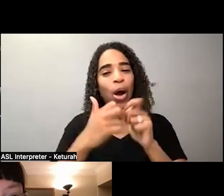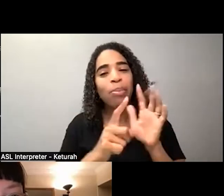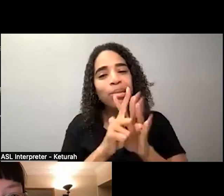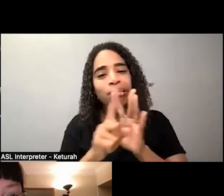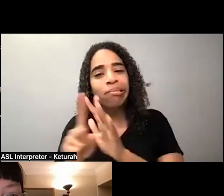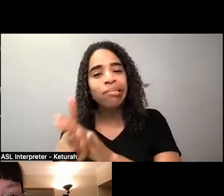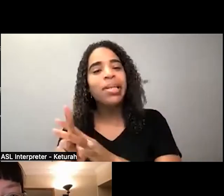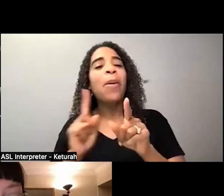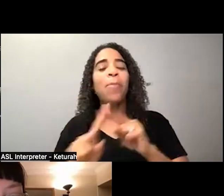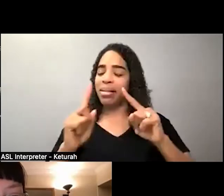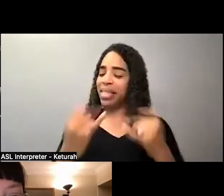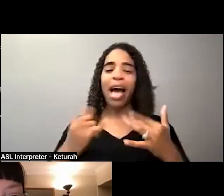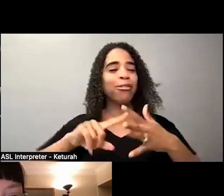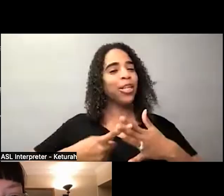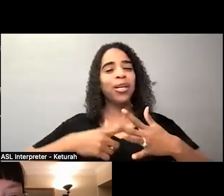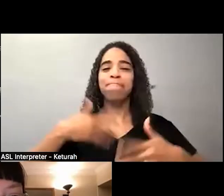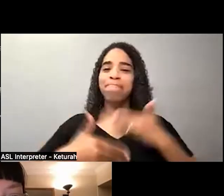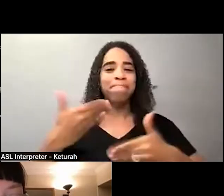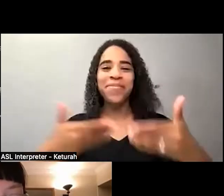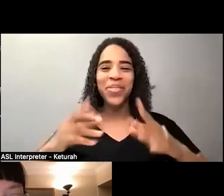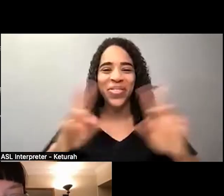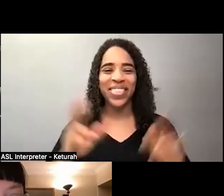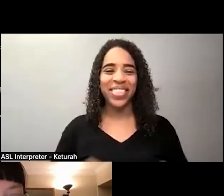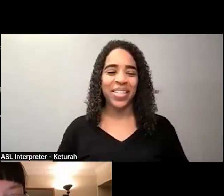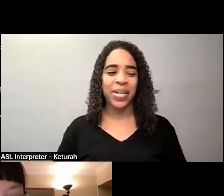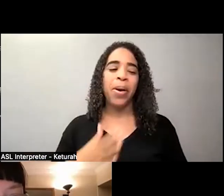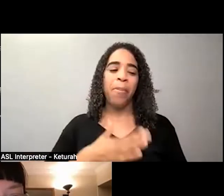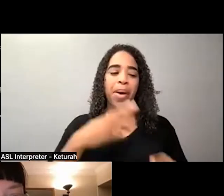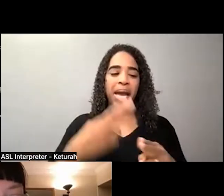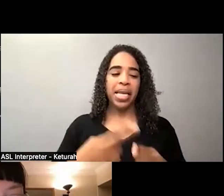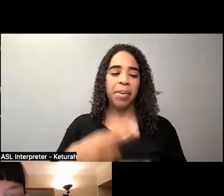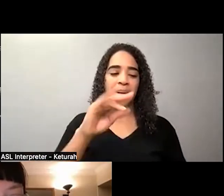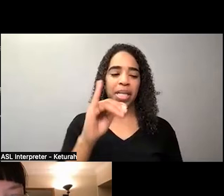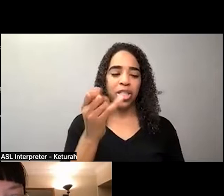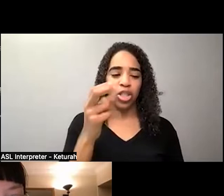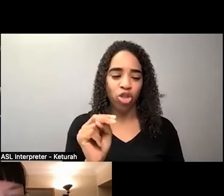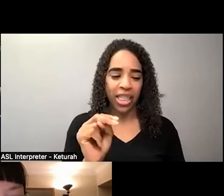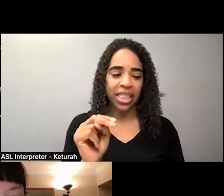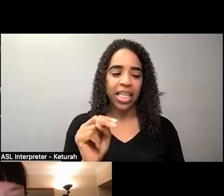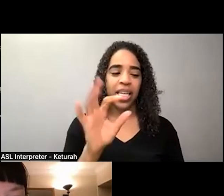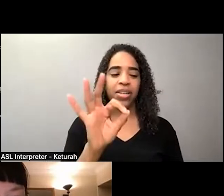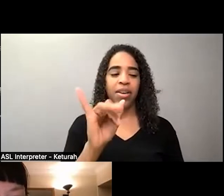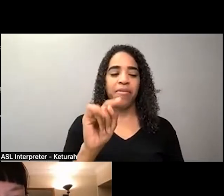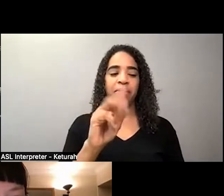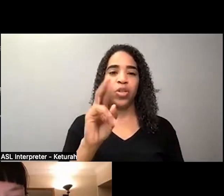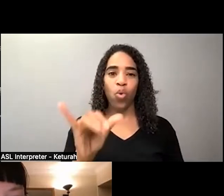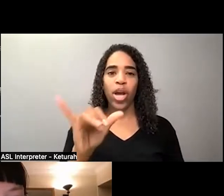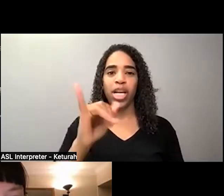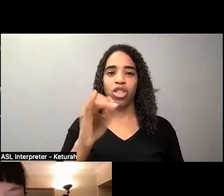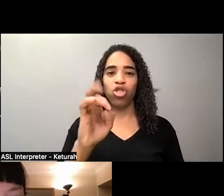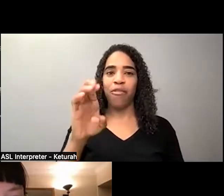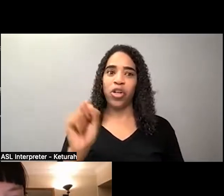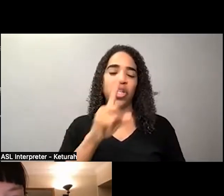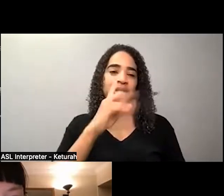the ship is on course. My name is Jason Fitzroy Jeffers. I'm so delighted to be here for Getting